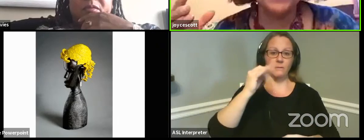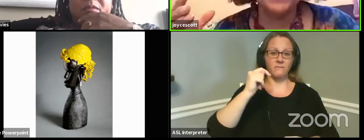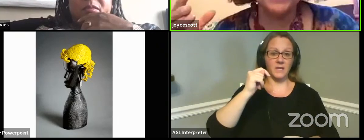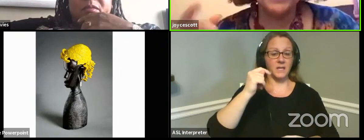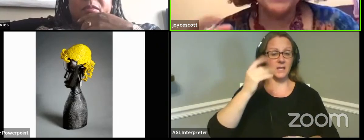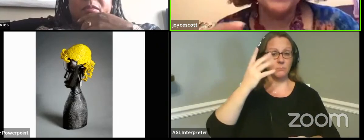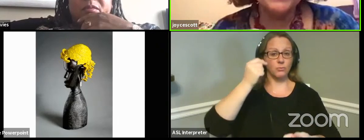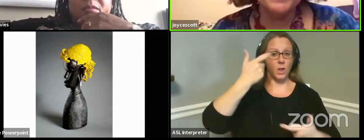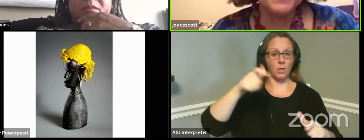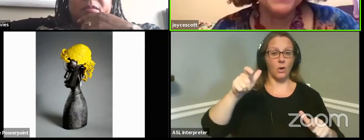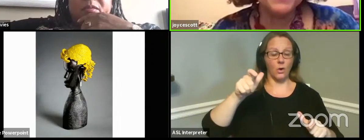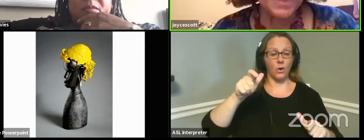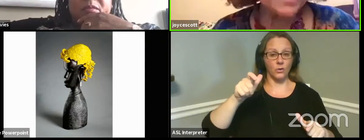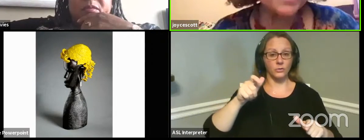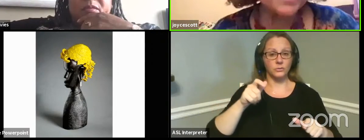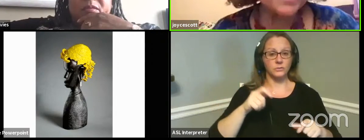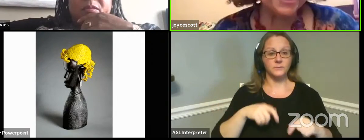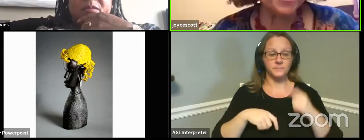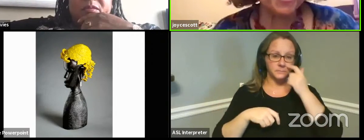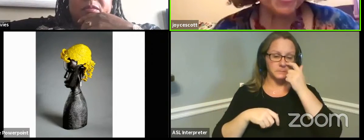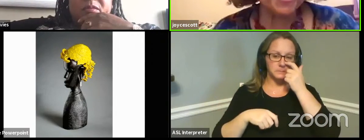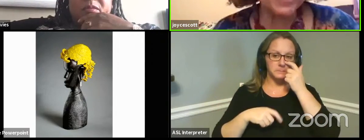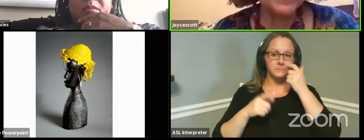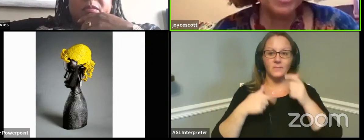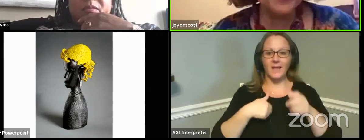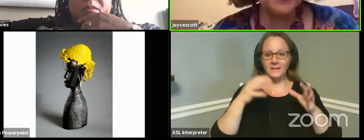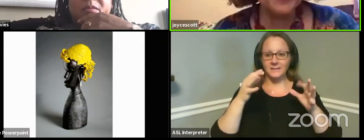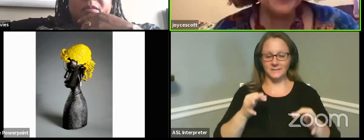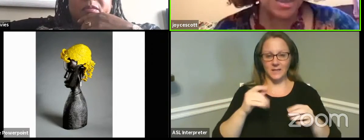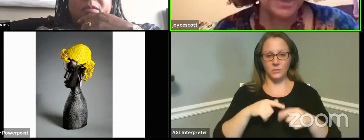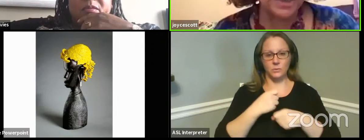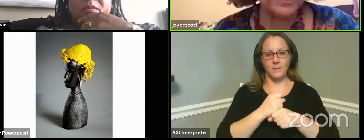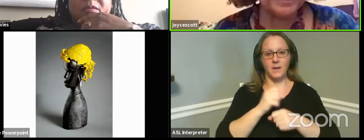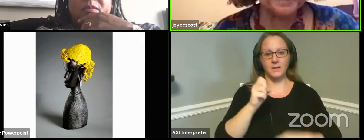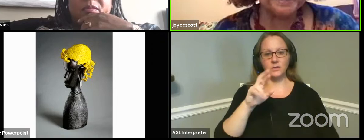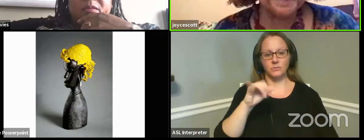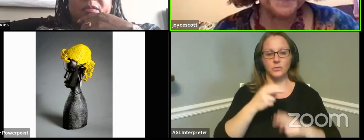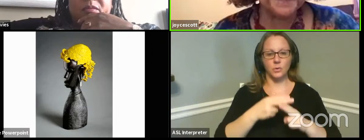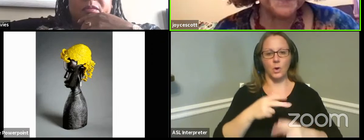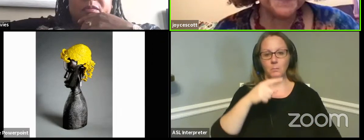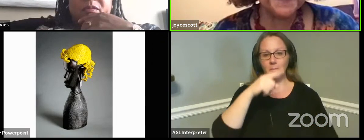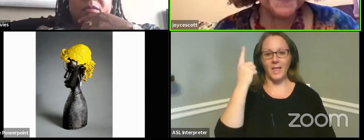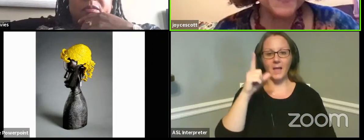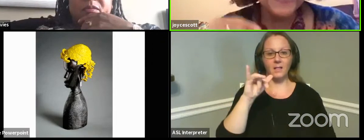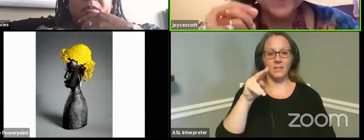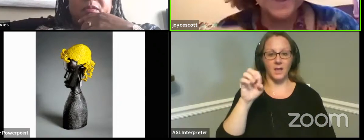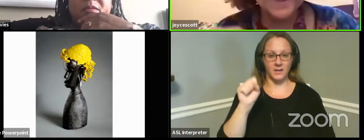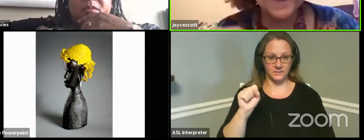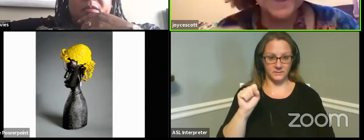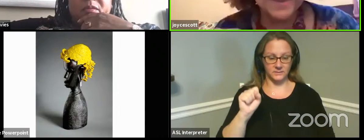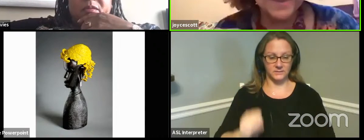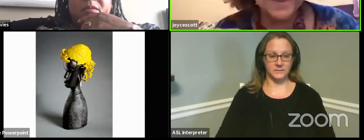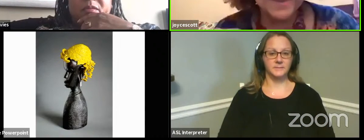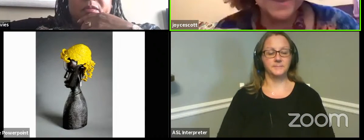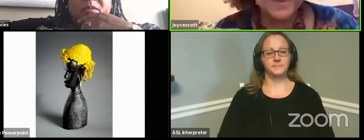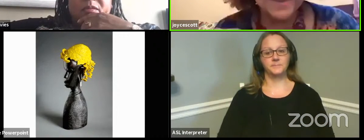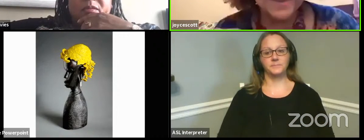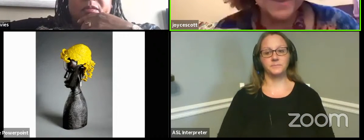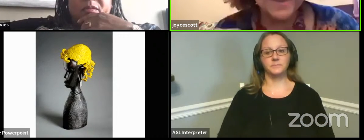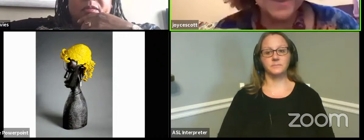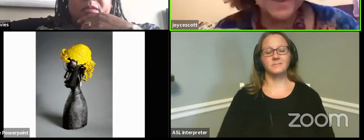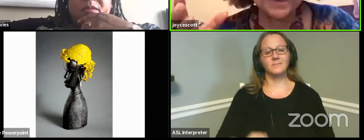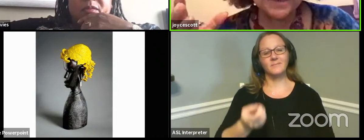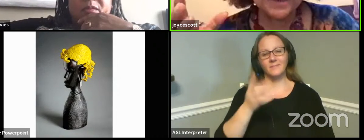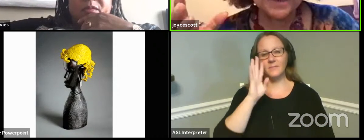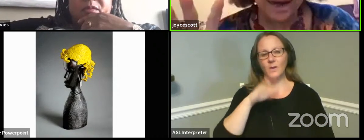glass. But I decided to do a series called Black Blonde. You know, there's this whole thing